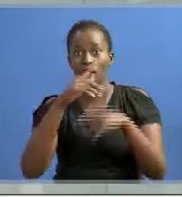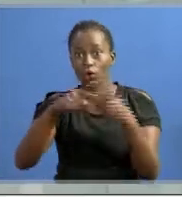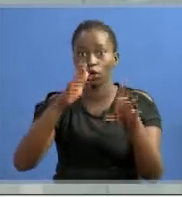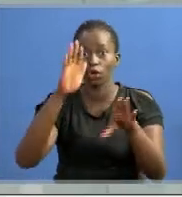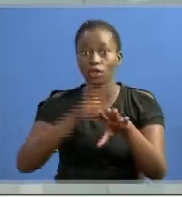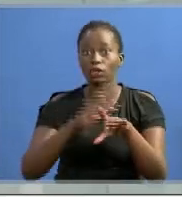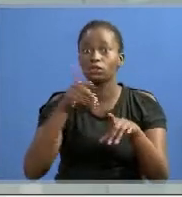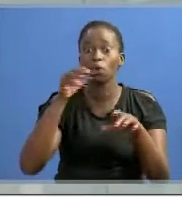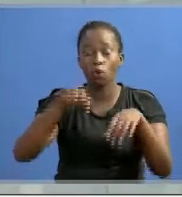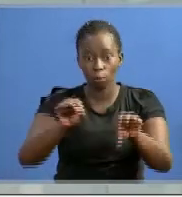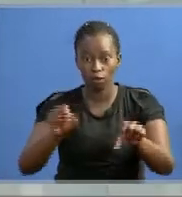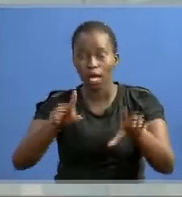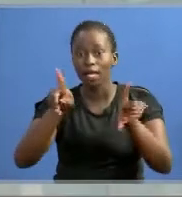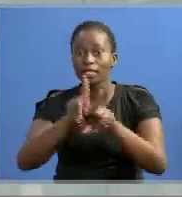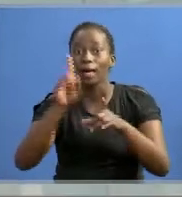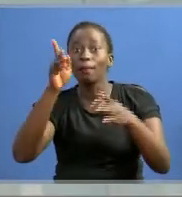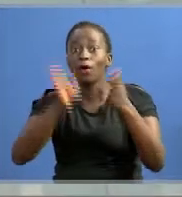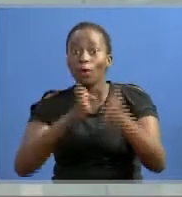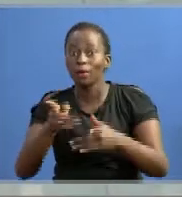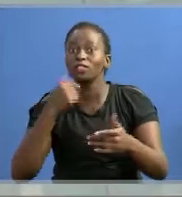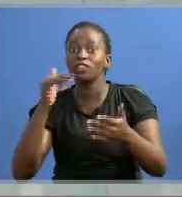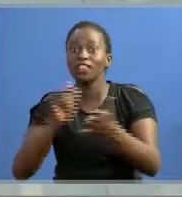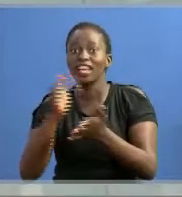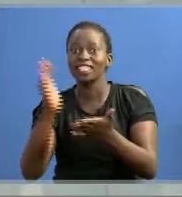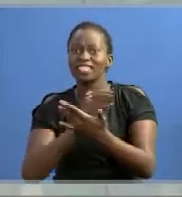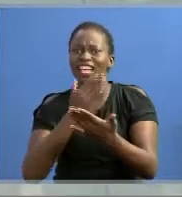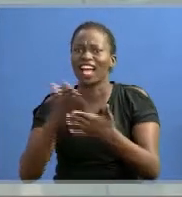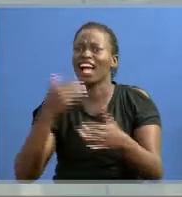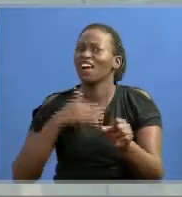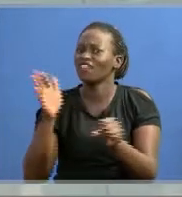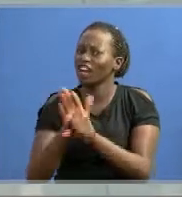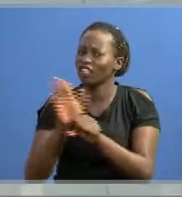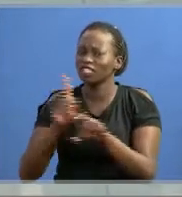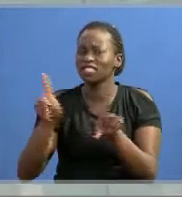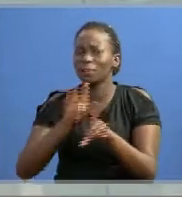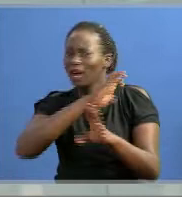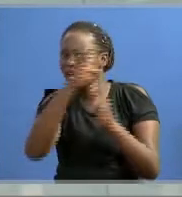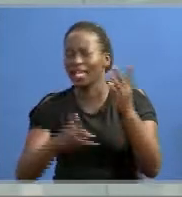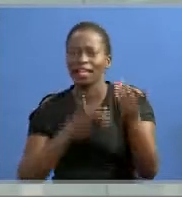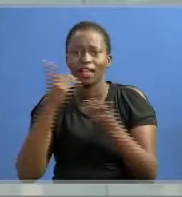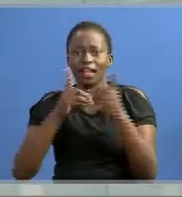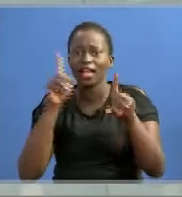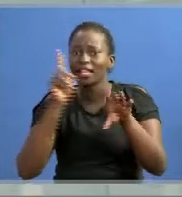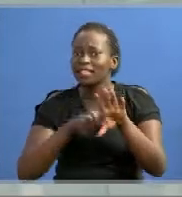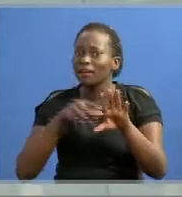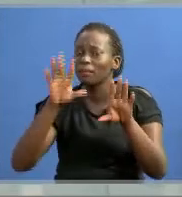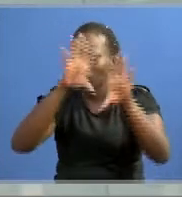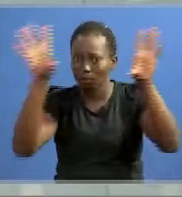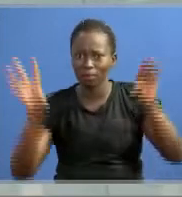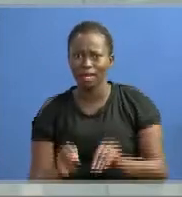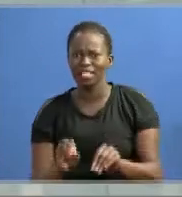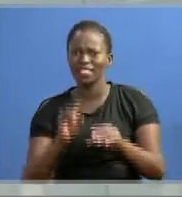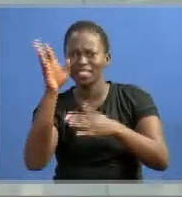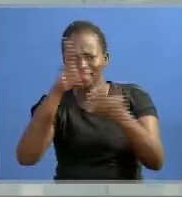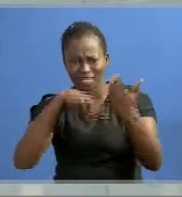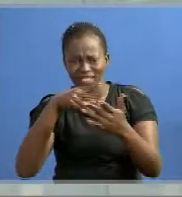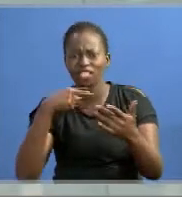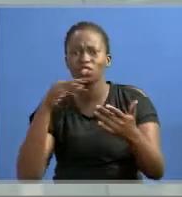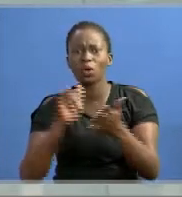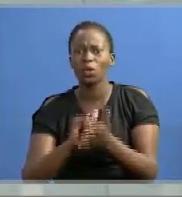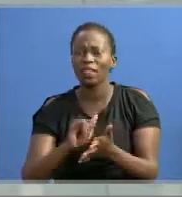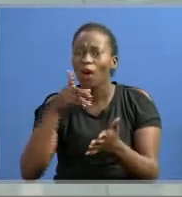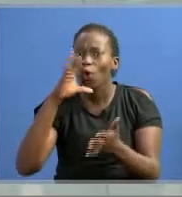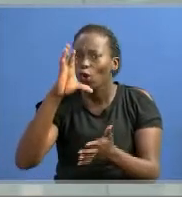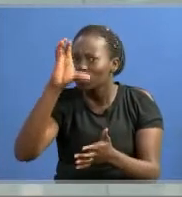Moving on, the board operator sector has had a lot of unending discussions since the budget reading by the CS Treasury, Henry